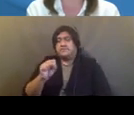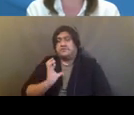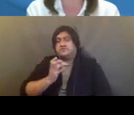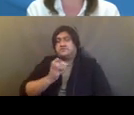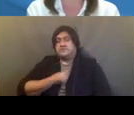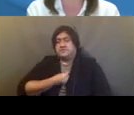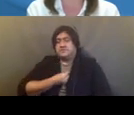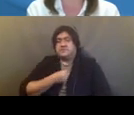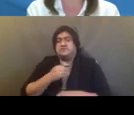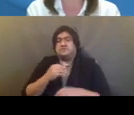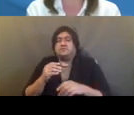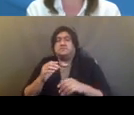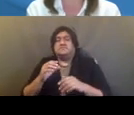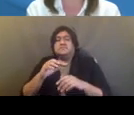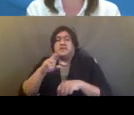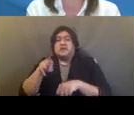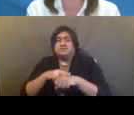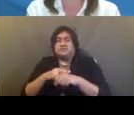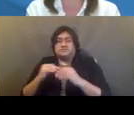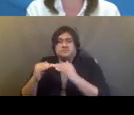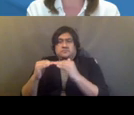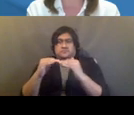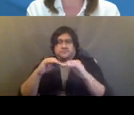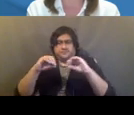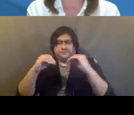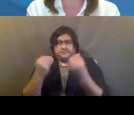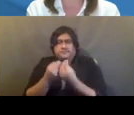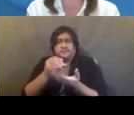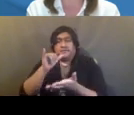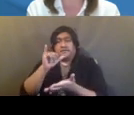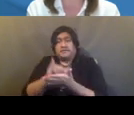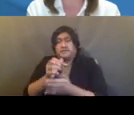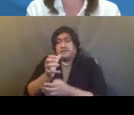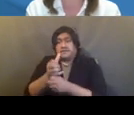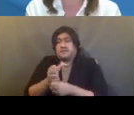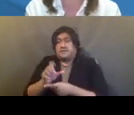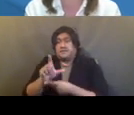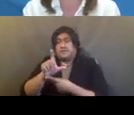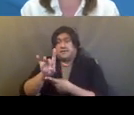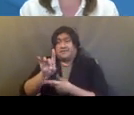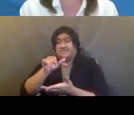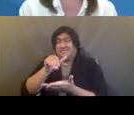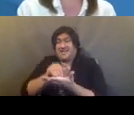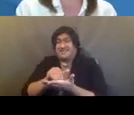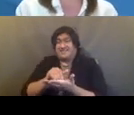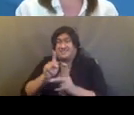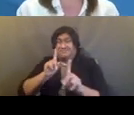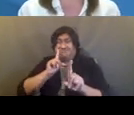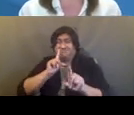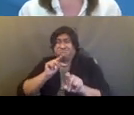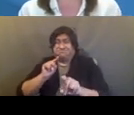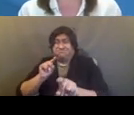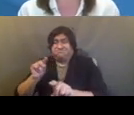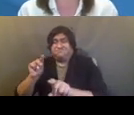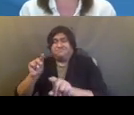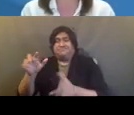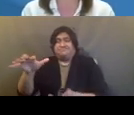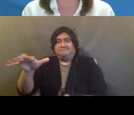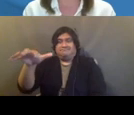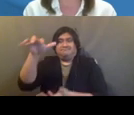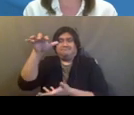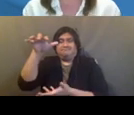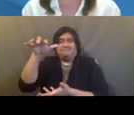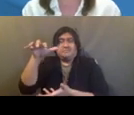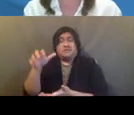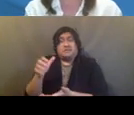anonymous online survey that received about 28,000 responses. Interestingly, a third of whom identified as